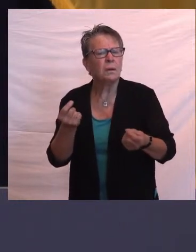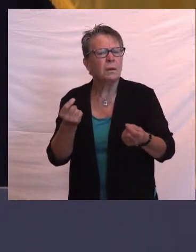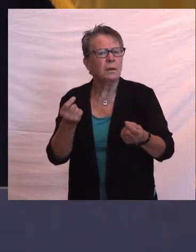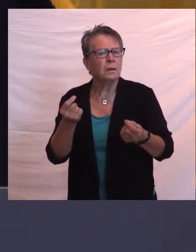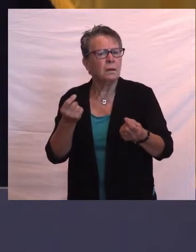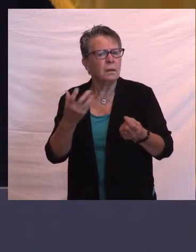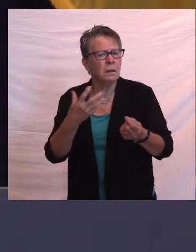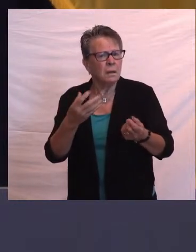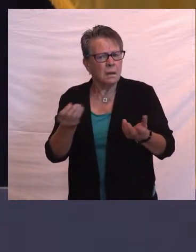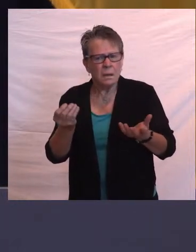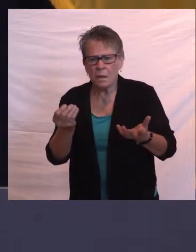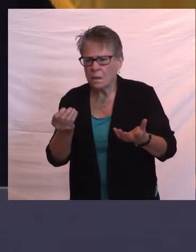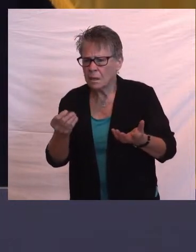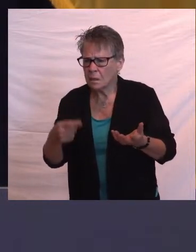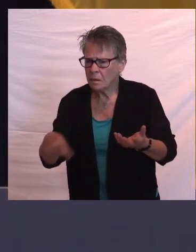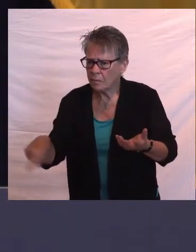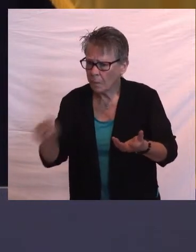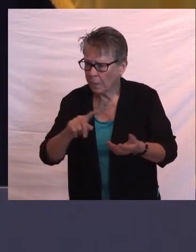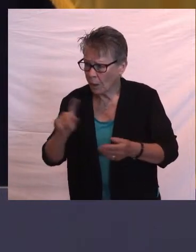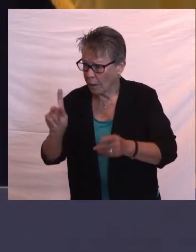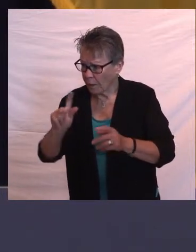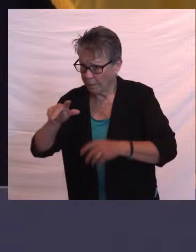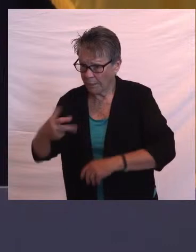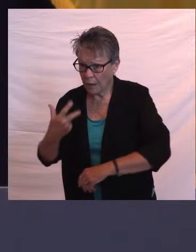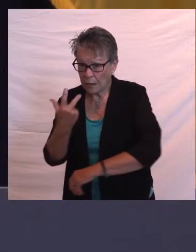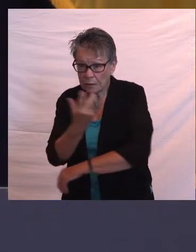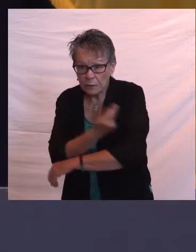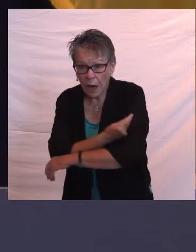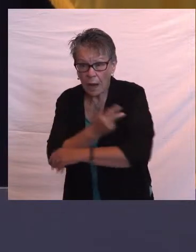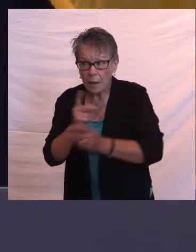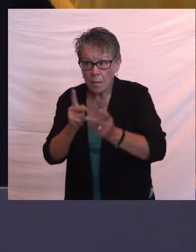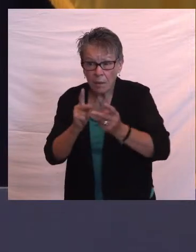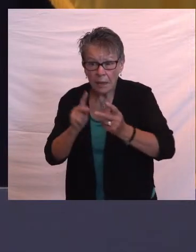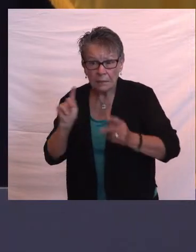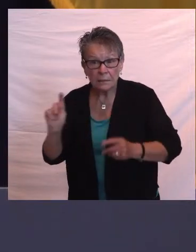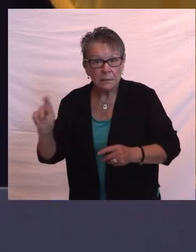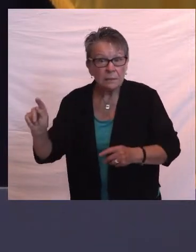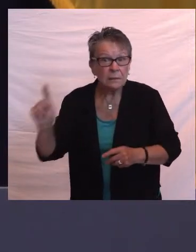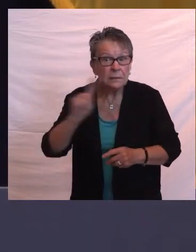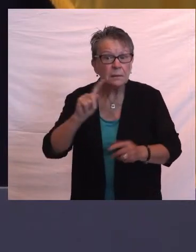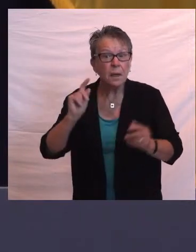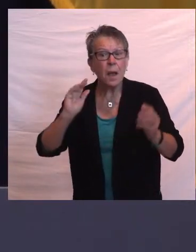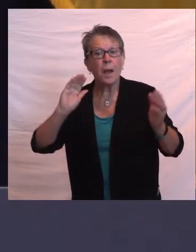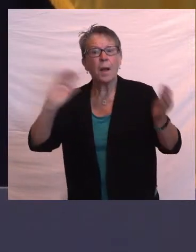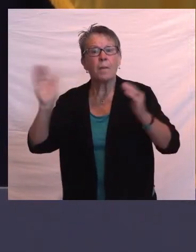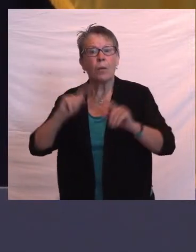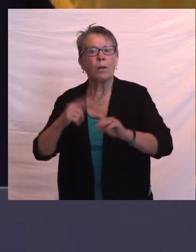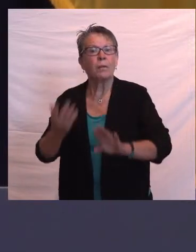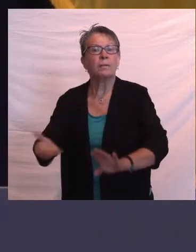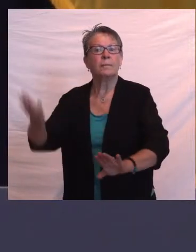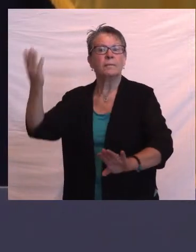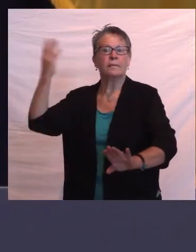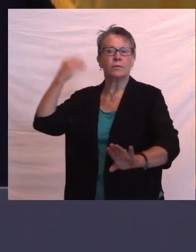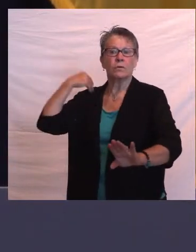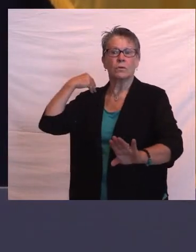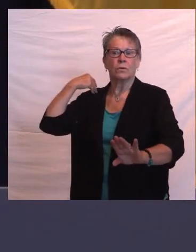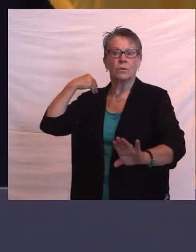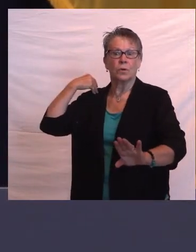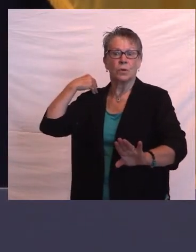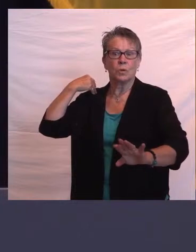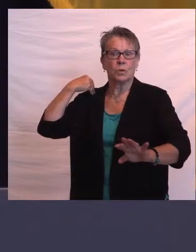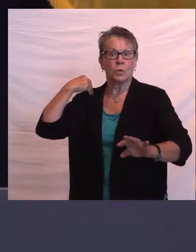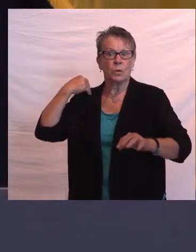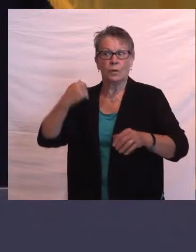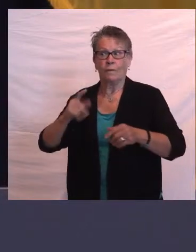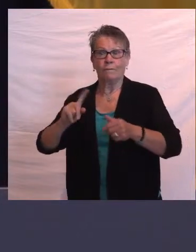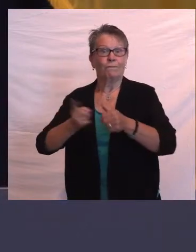giving shots compared to the first couple of months of the vaccine rollout? Thank you. All good questions. I'll take a shot,